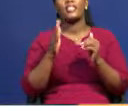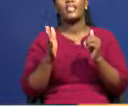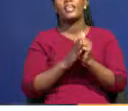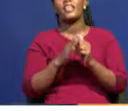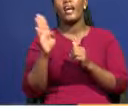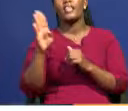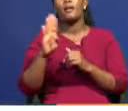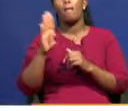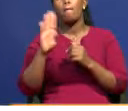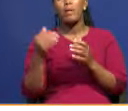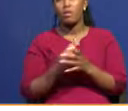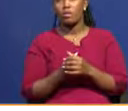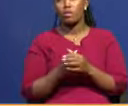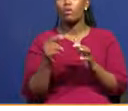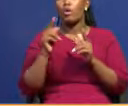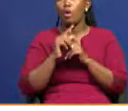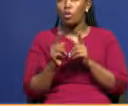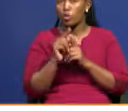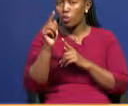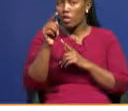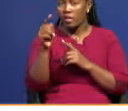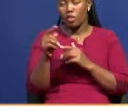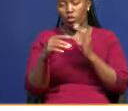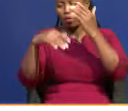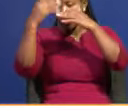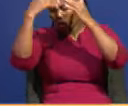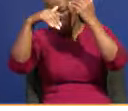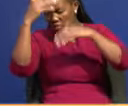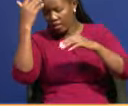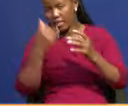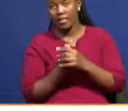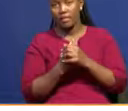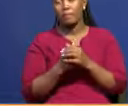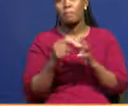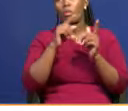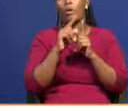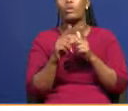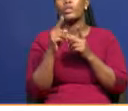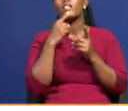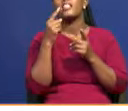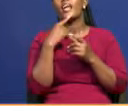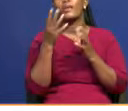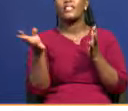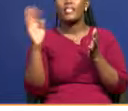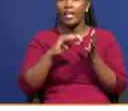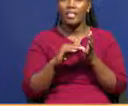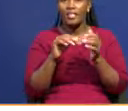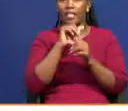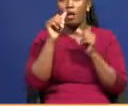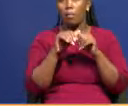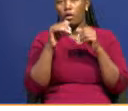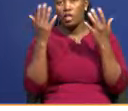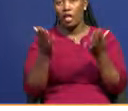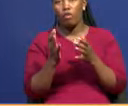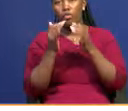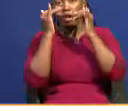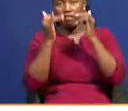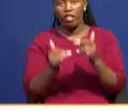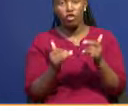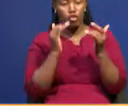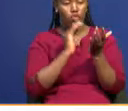And then, that is on the higher education. And they are talking about the funding model, the new funding